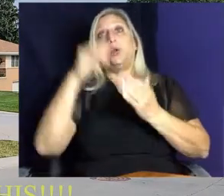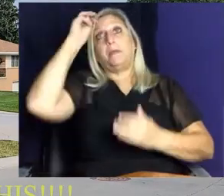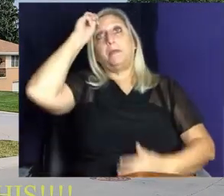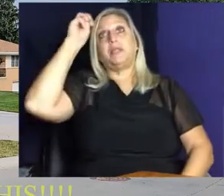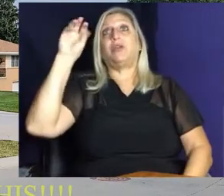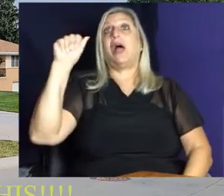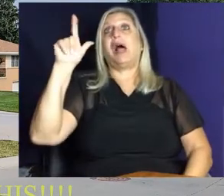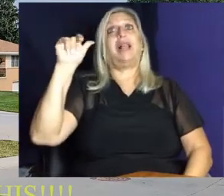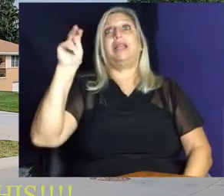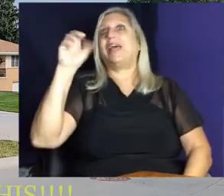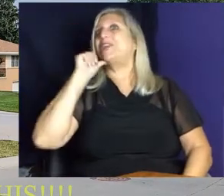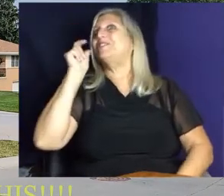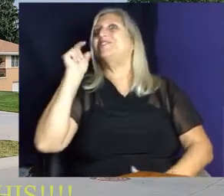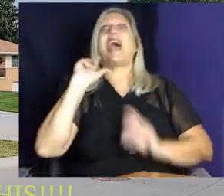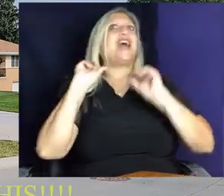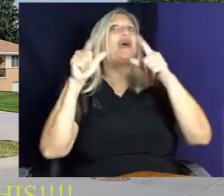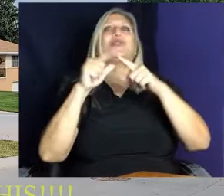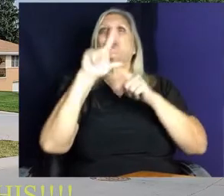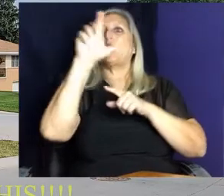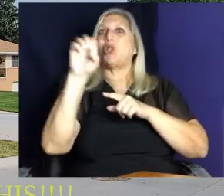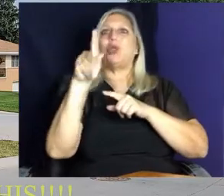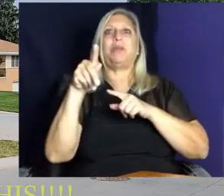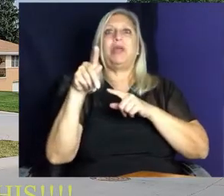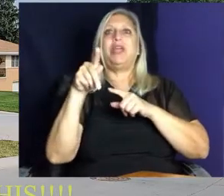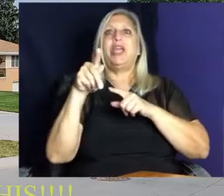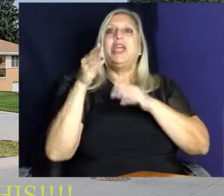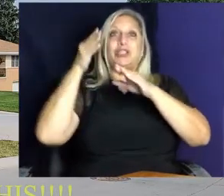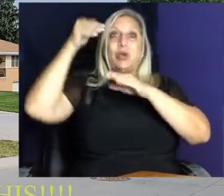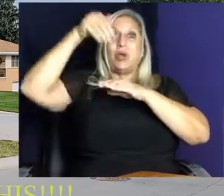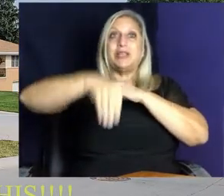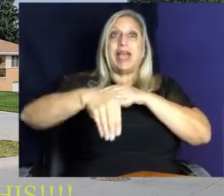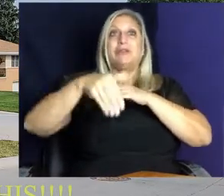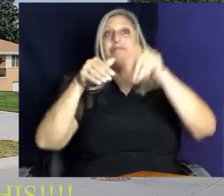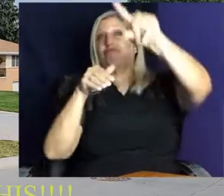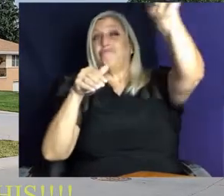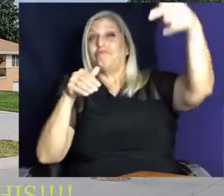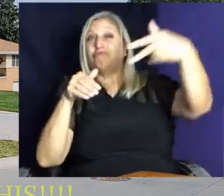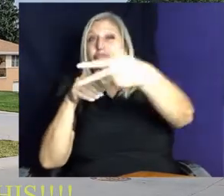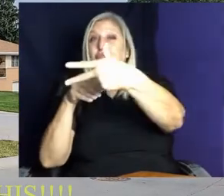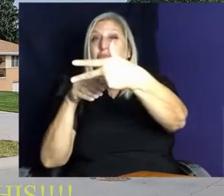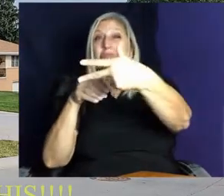Notice Mr. Aliano did not pull into the loop. He is coming down Skylark Drive.